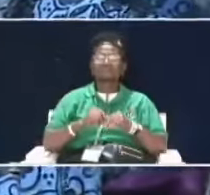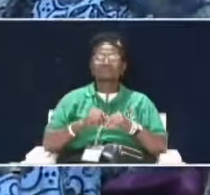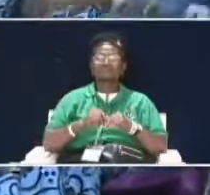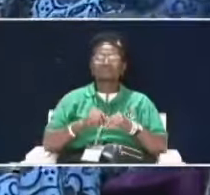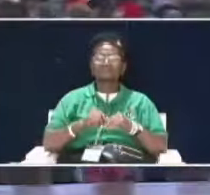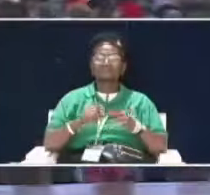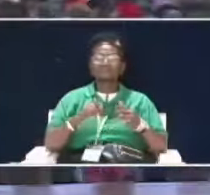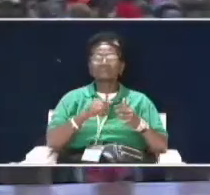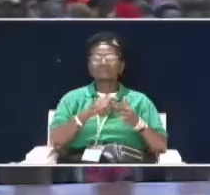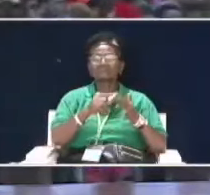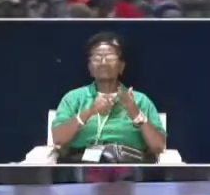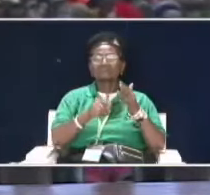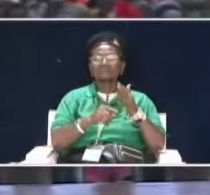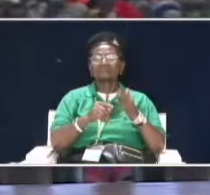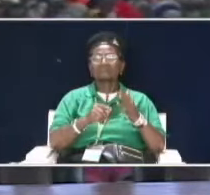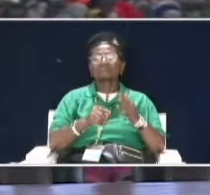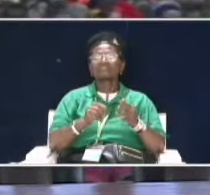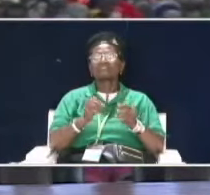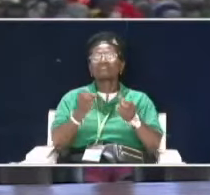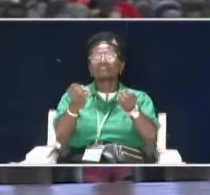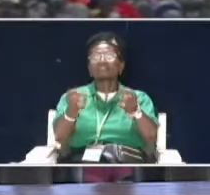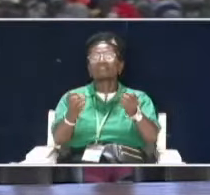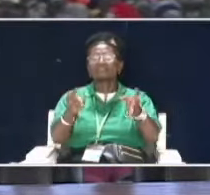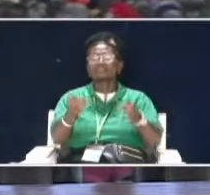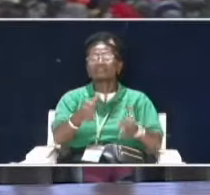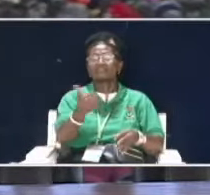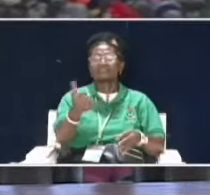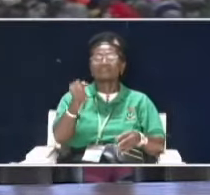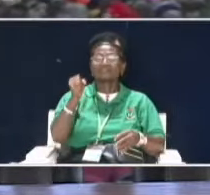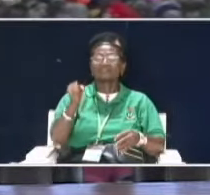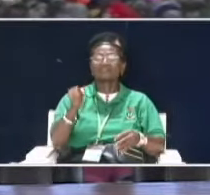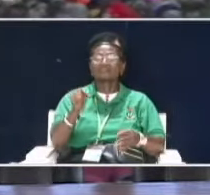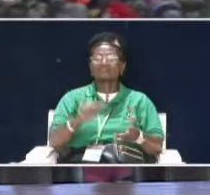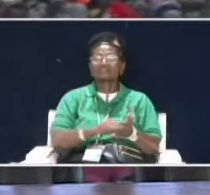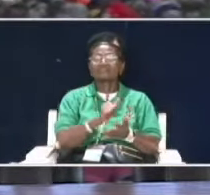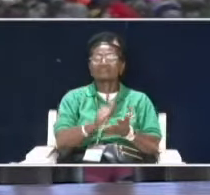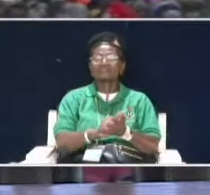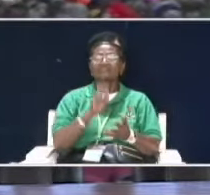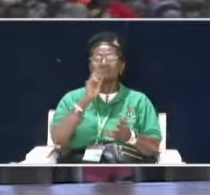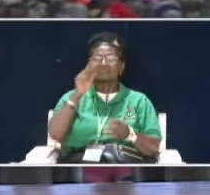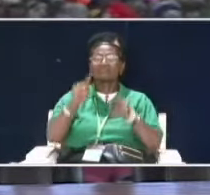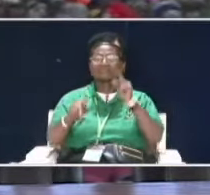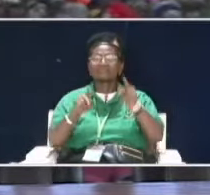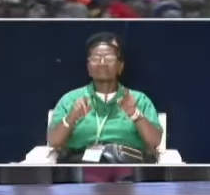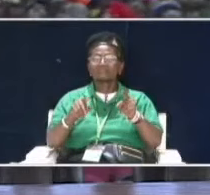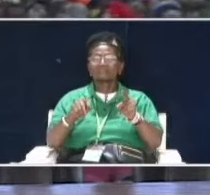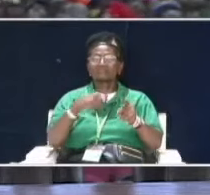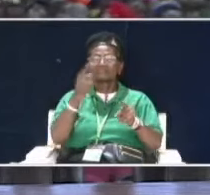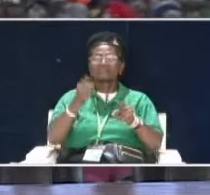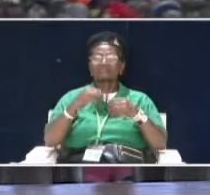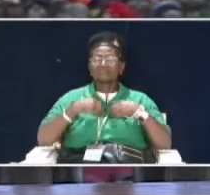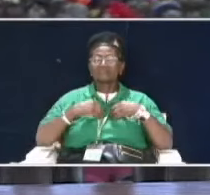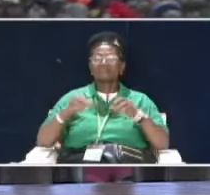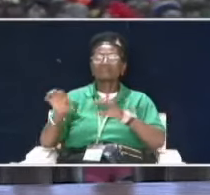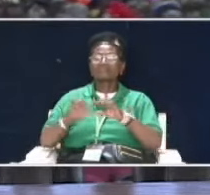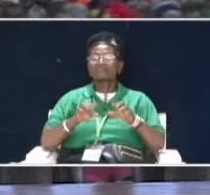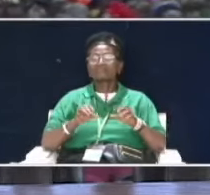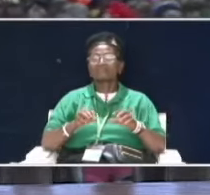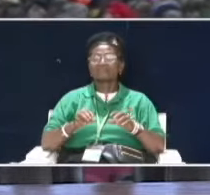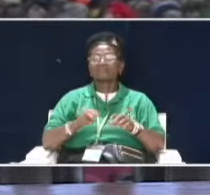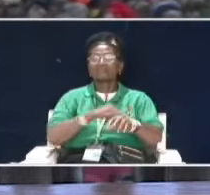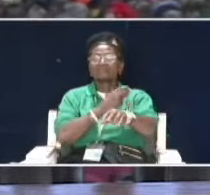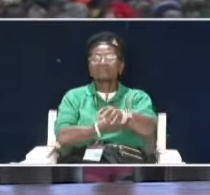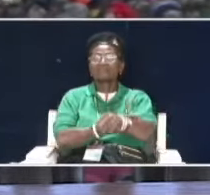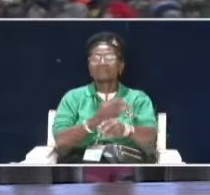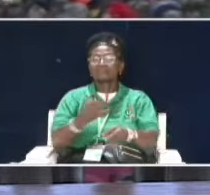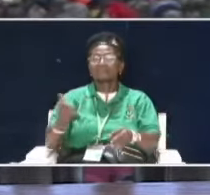among several others. These are the people who have done mighty things for God in the past,